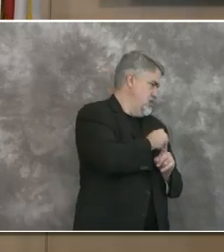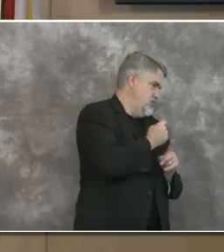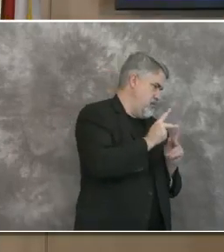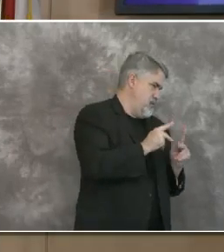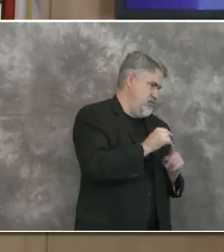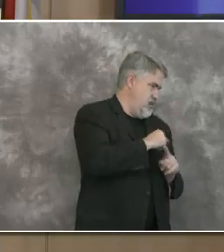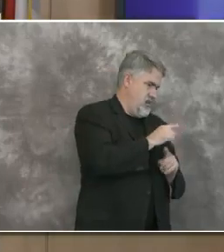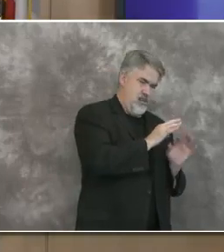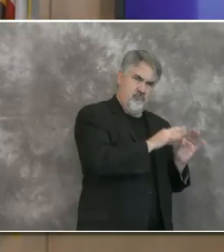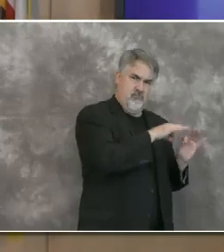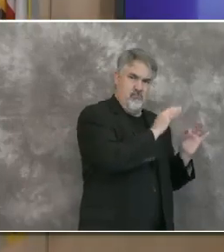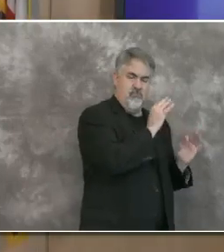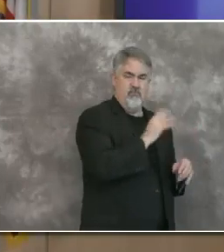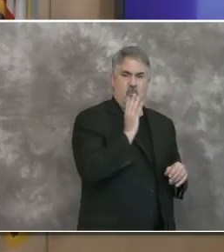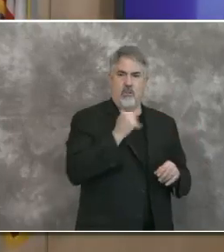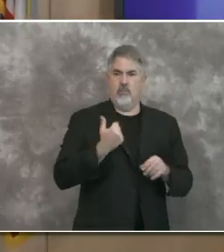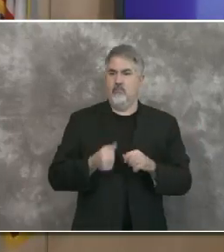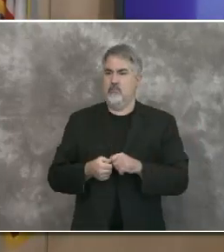Thank you.